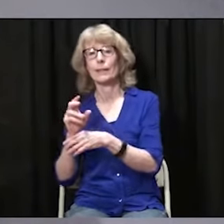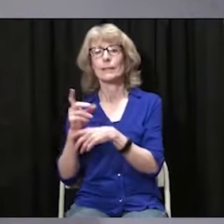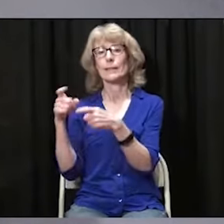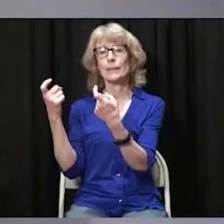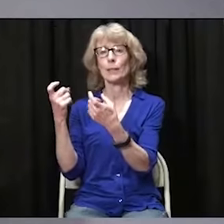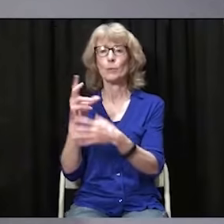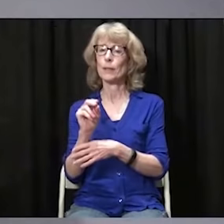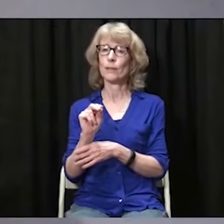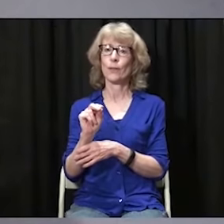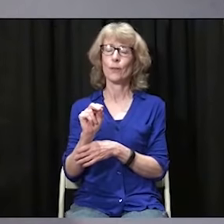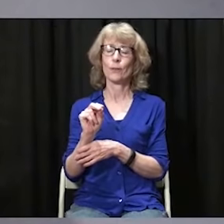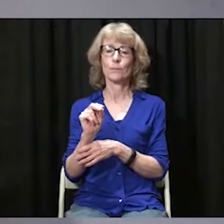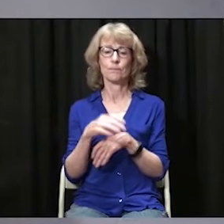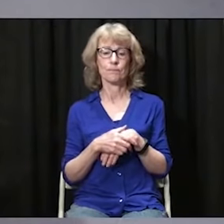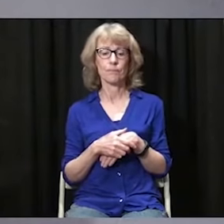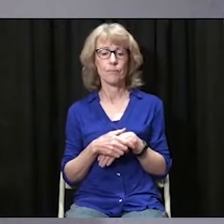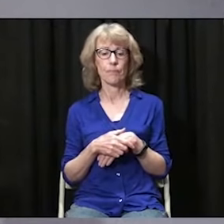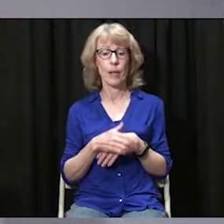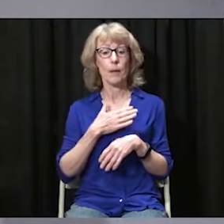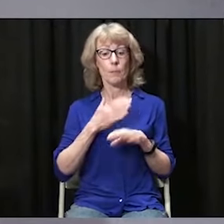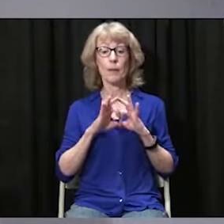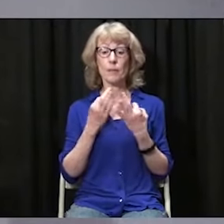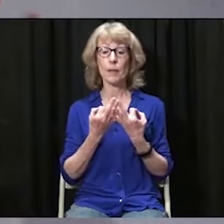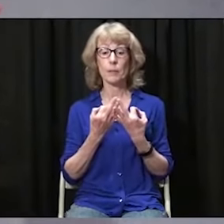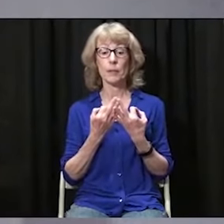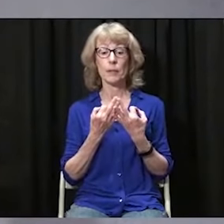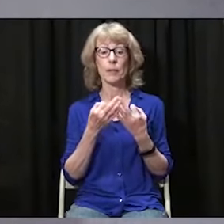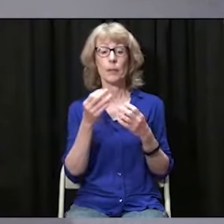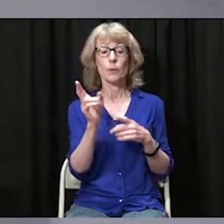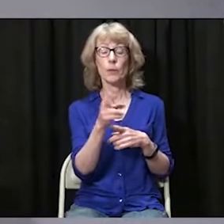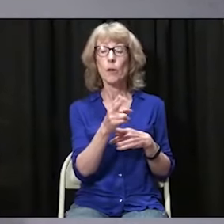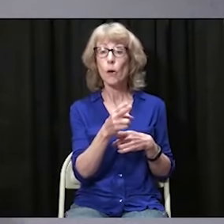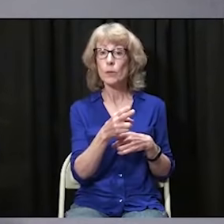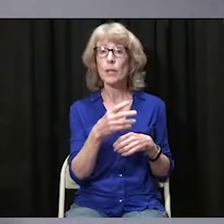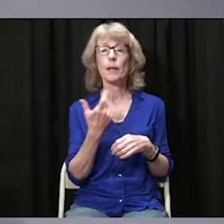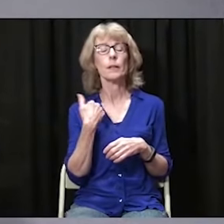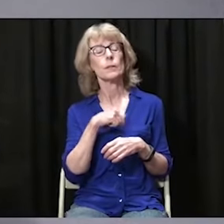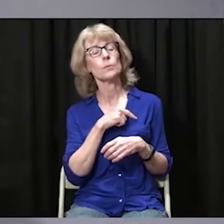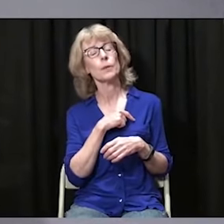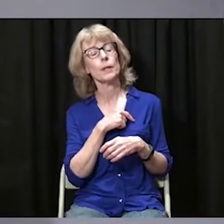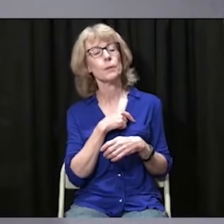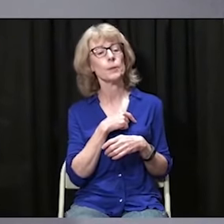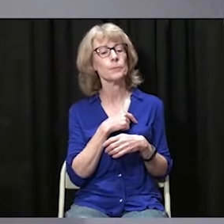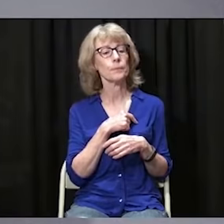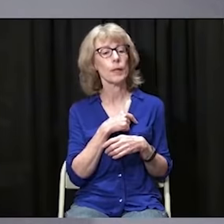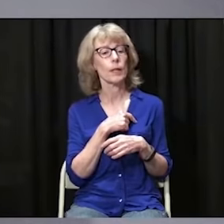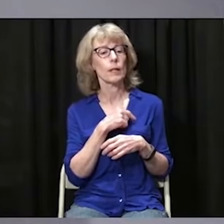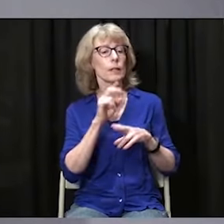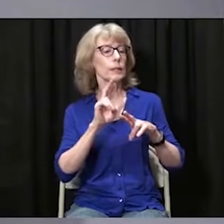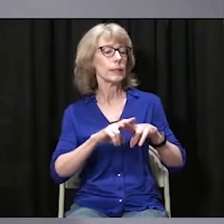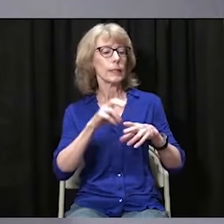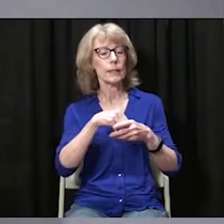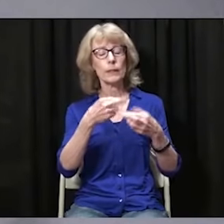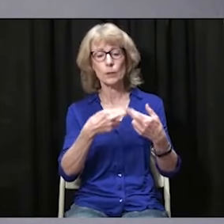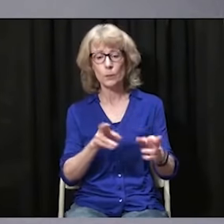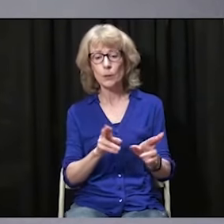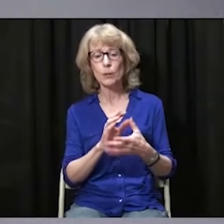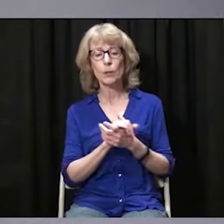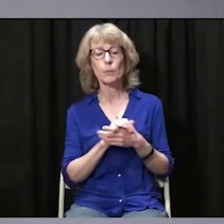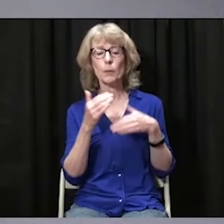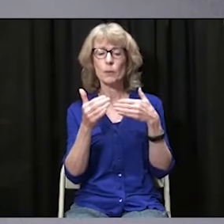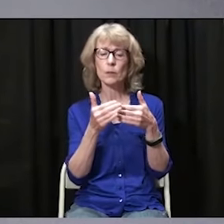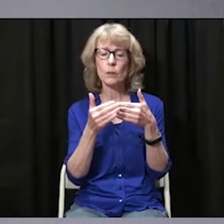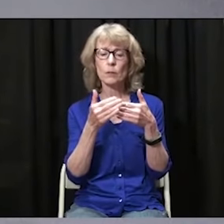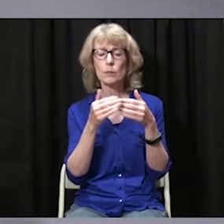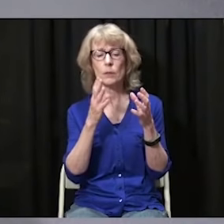speaking engagement trip, and it's in the evening, we're done with all the activities of the day, and we're winding down, and the girls tell Mary and I to close our